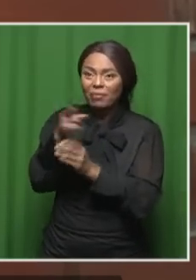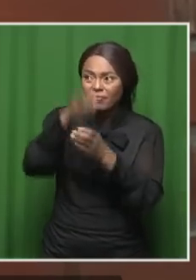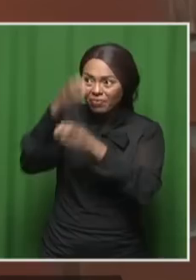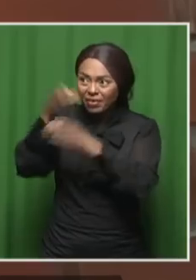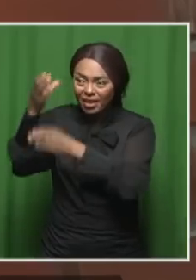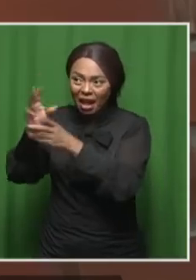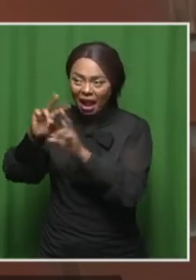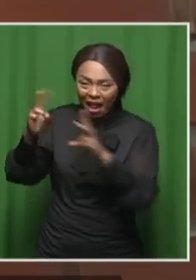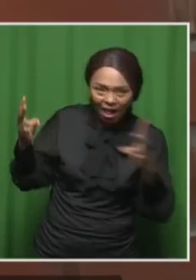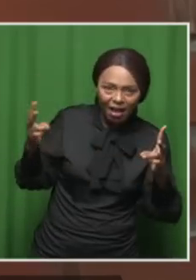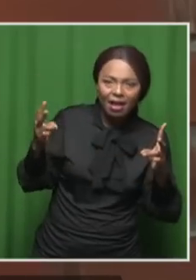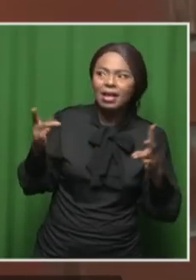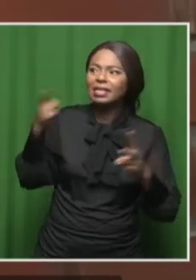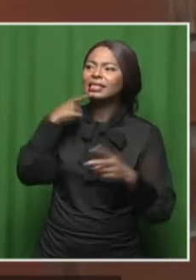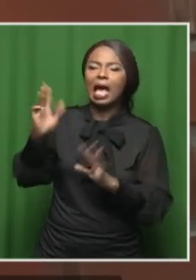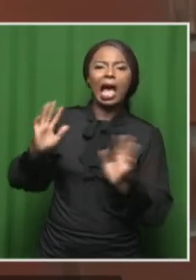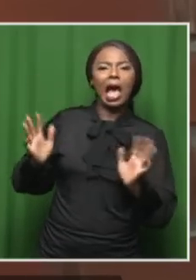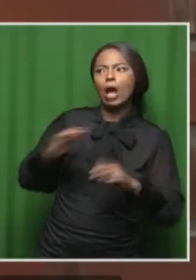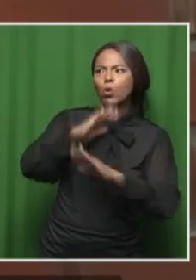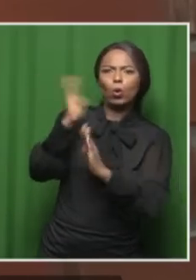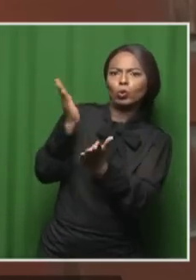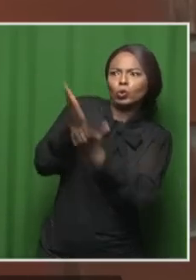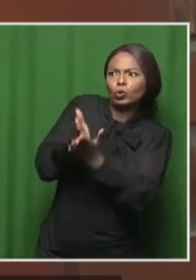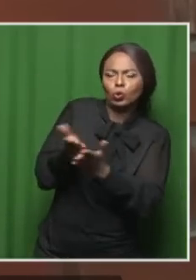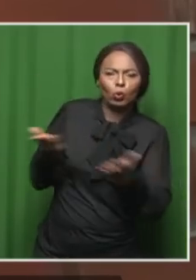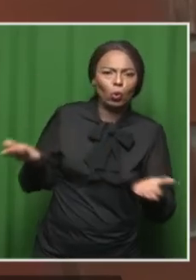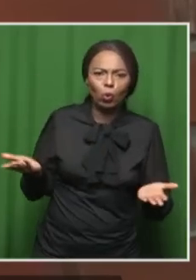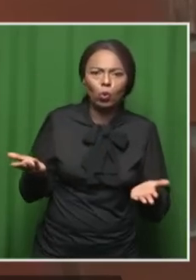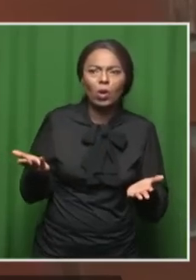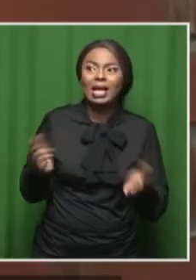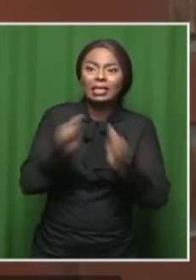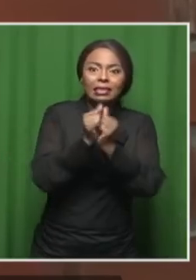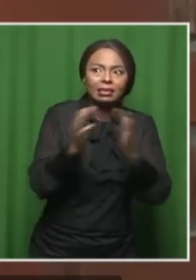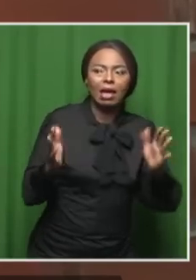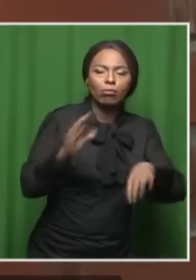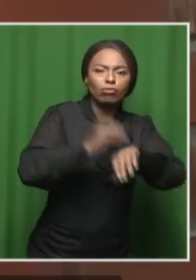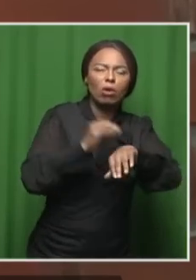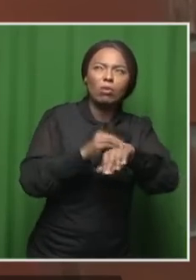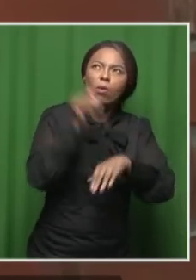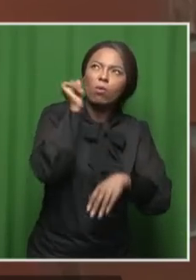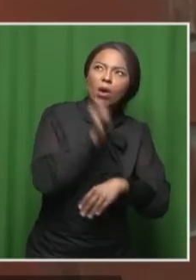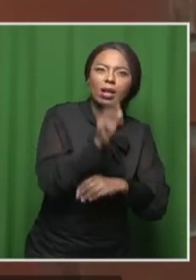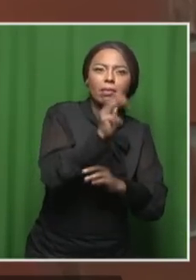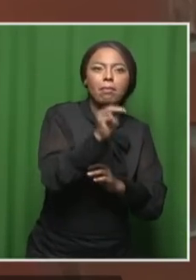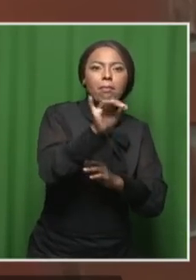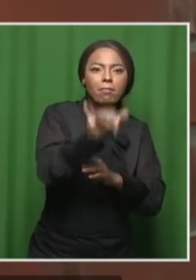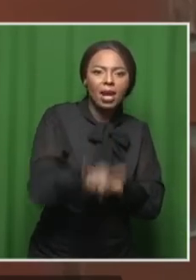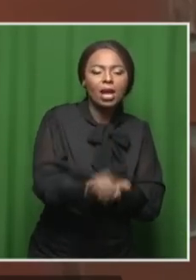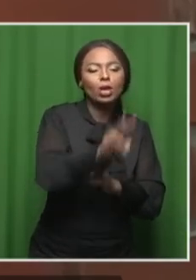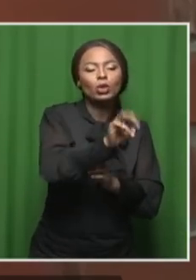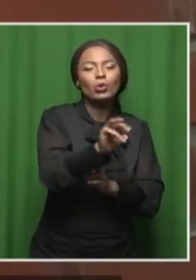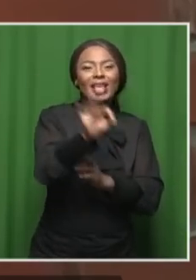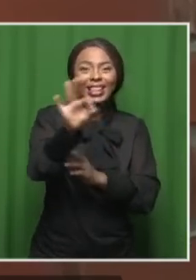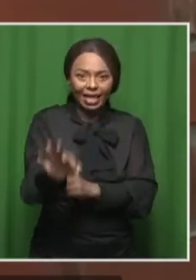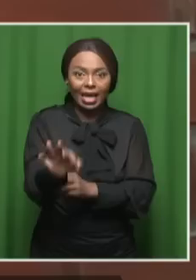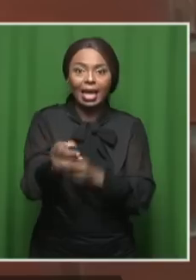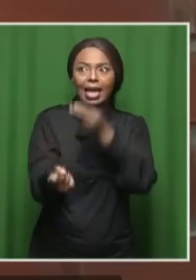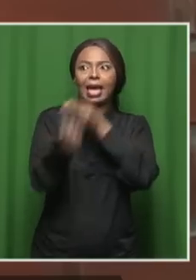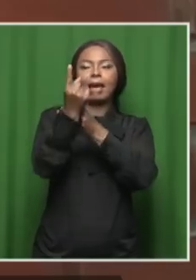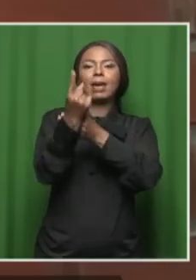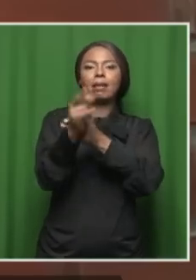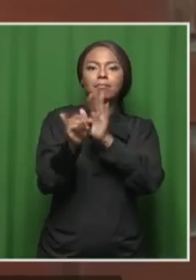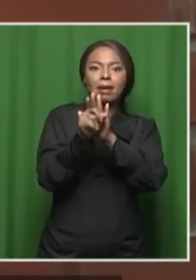they were not sure. It seems like they started having those problems around May 2023. and then also